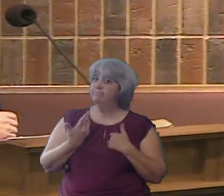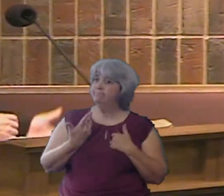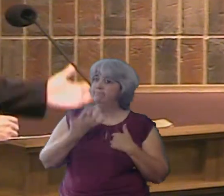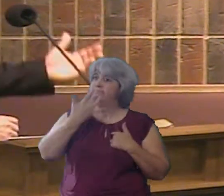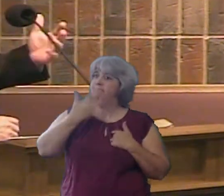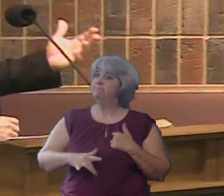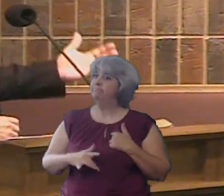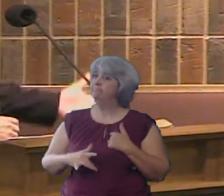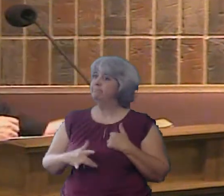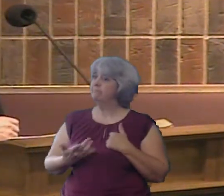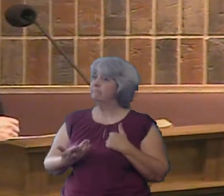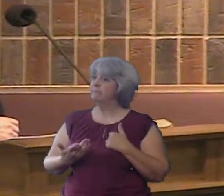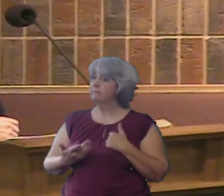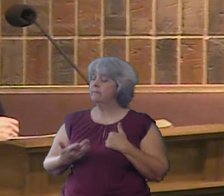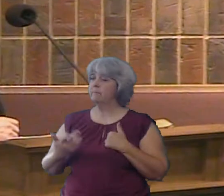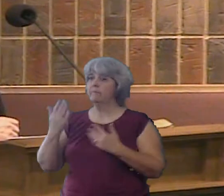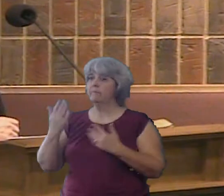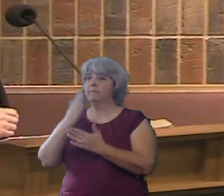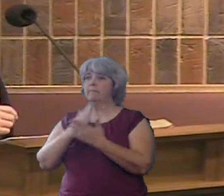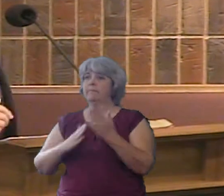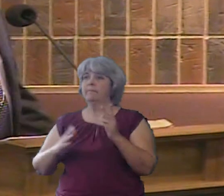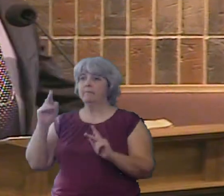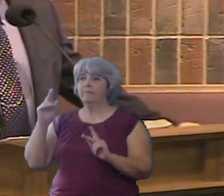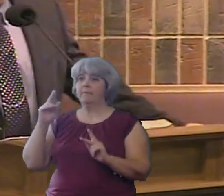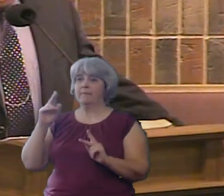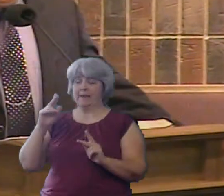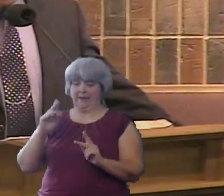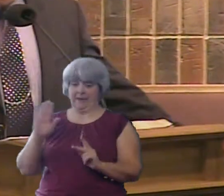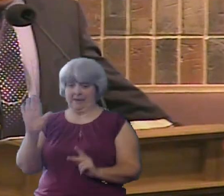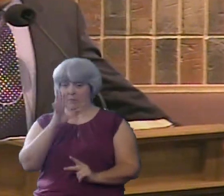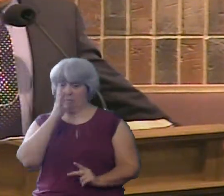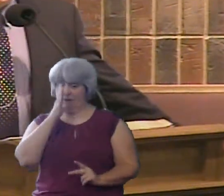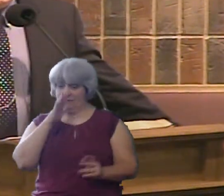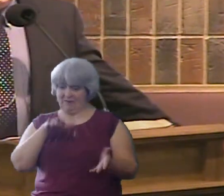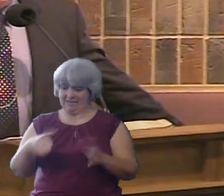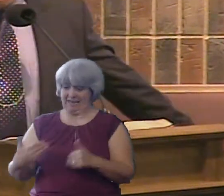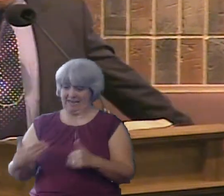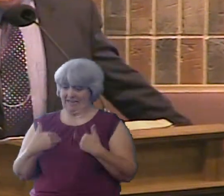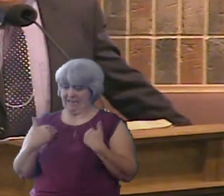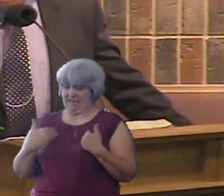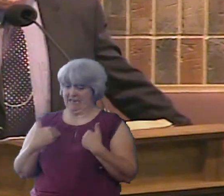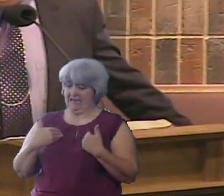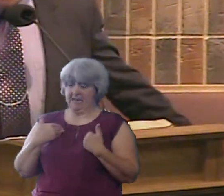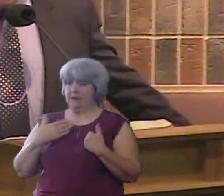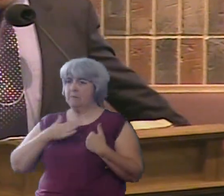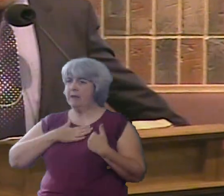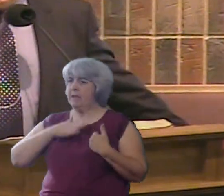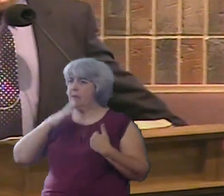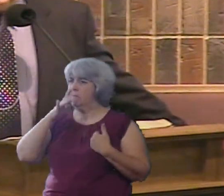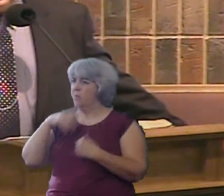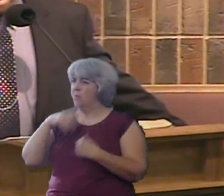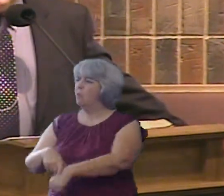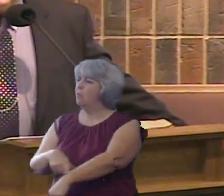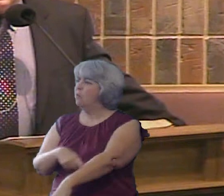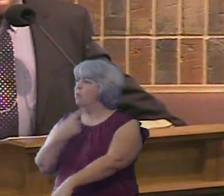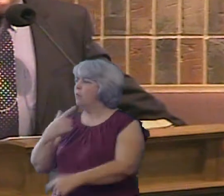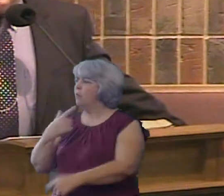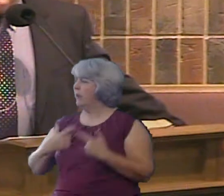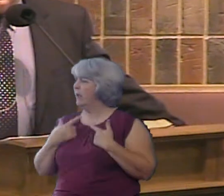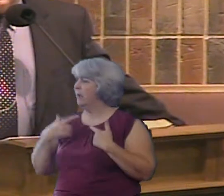Some have had to say goodbye to their mothers very soon in life. I had mine for many, many years. Had a huge impact in my